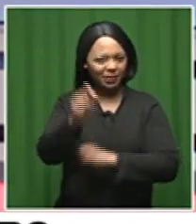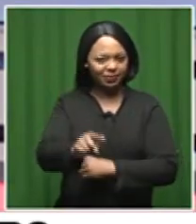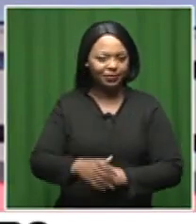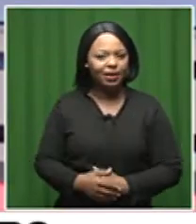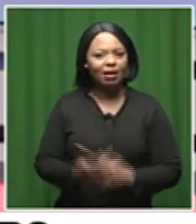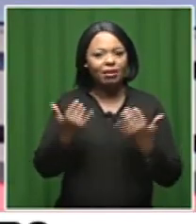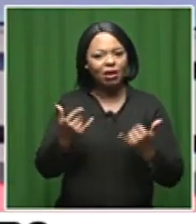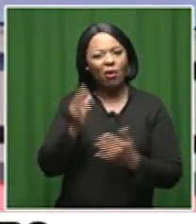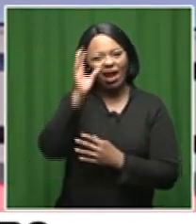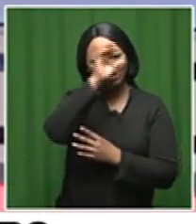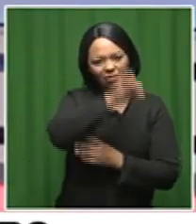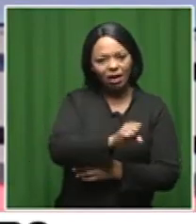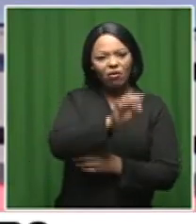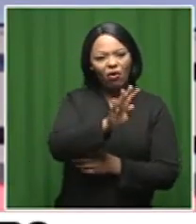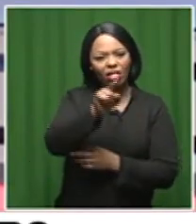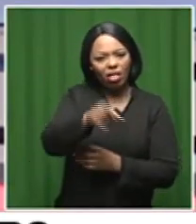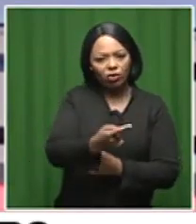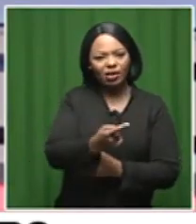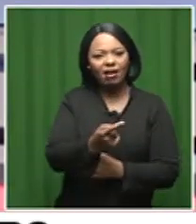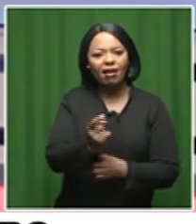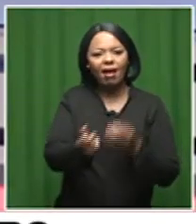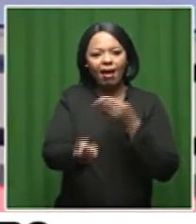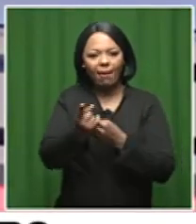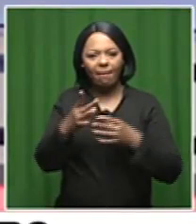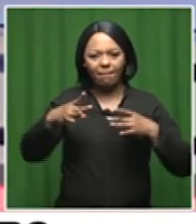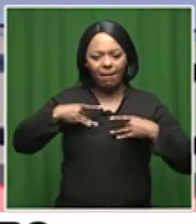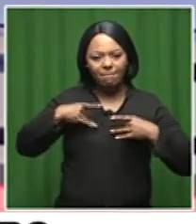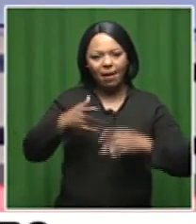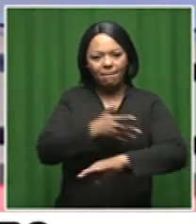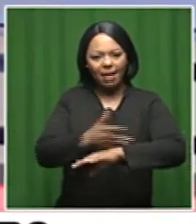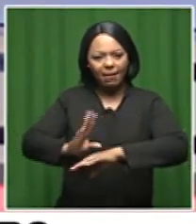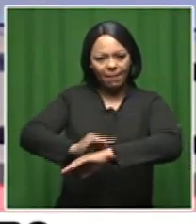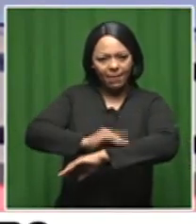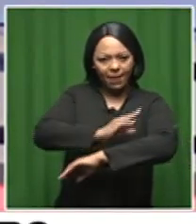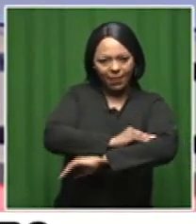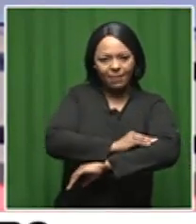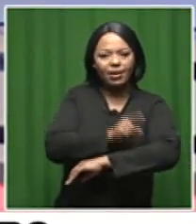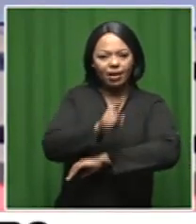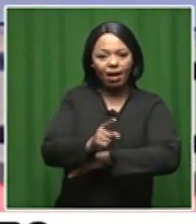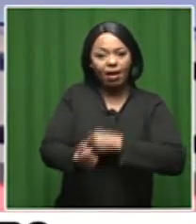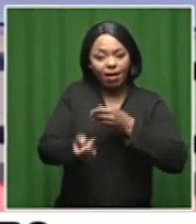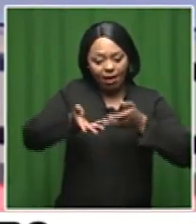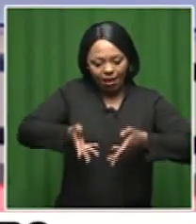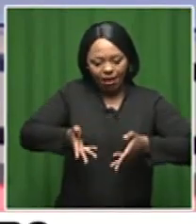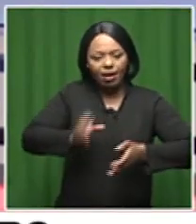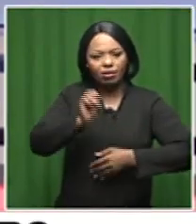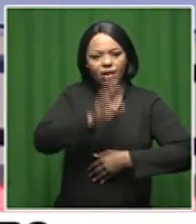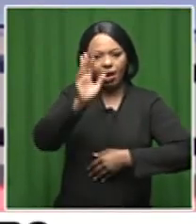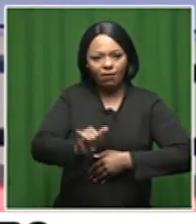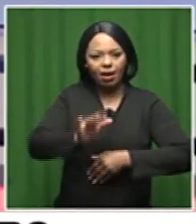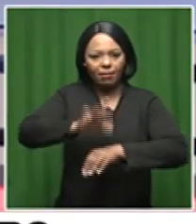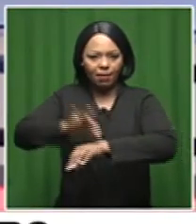that 4,000 new cases of blood disorders such as leukemias and lymphomas are reported in South Africa at any given time. Now,